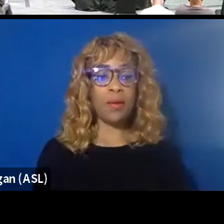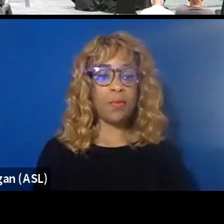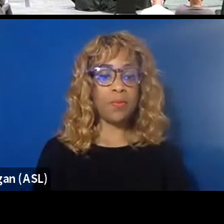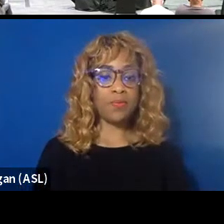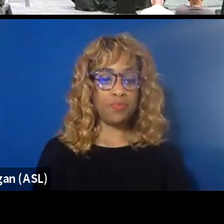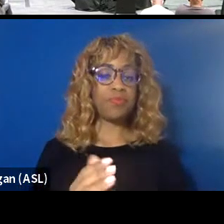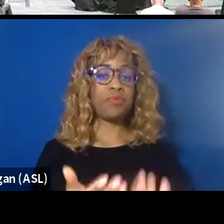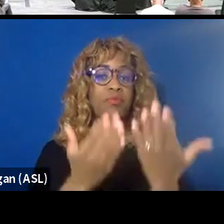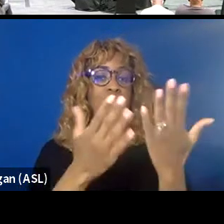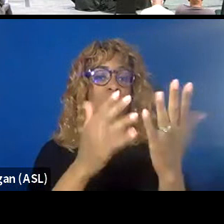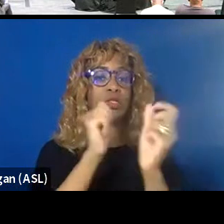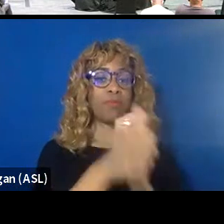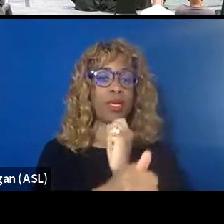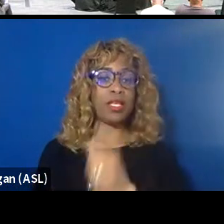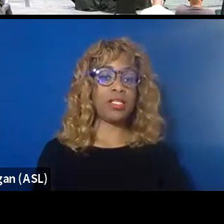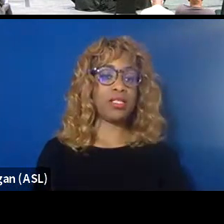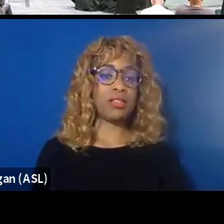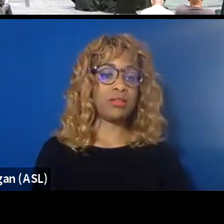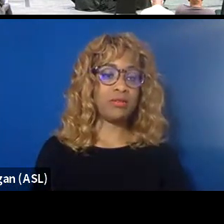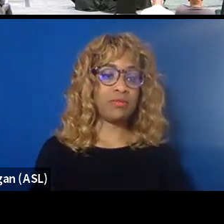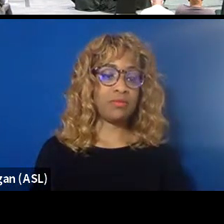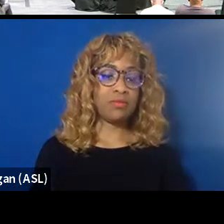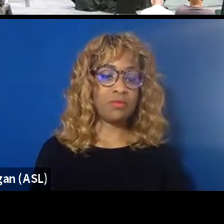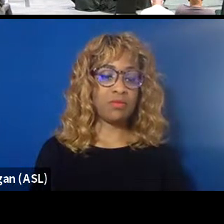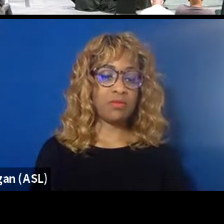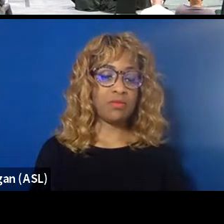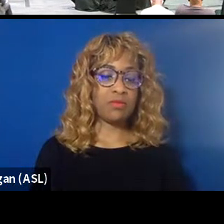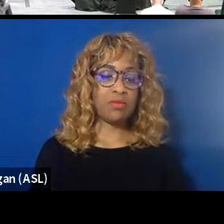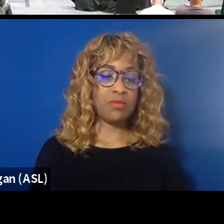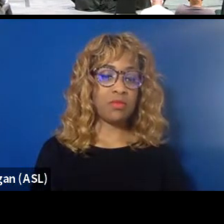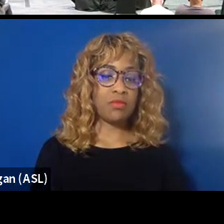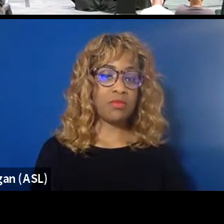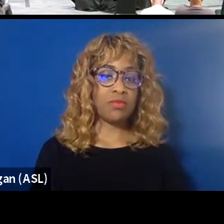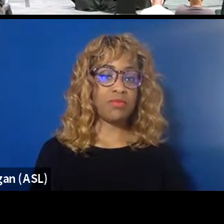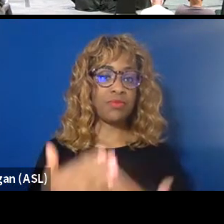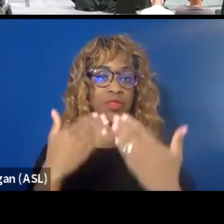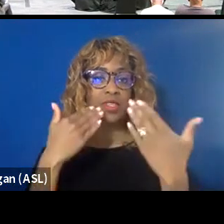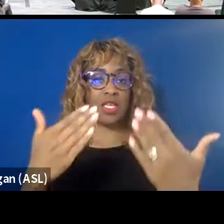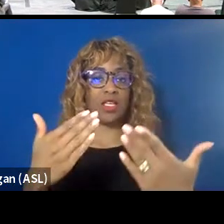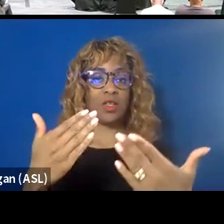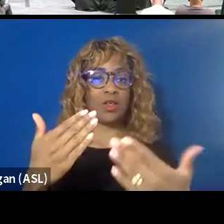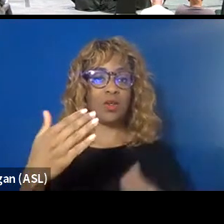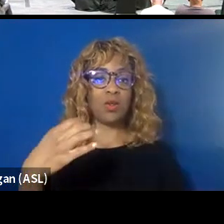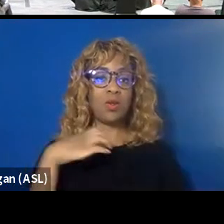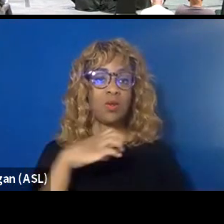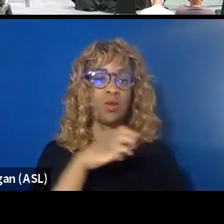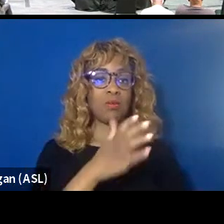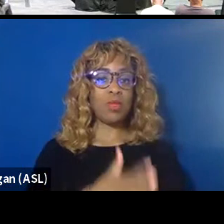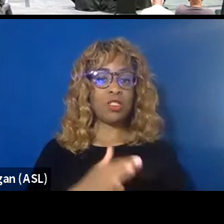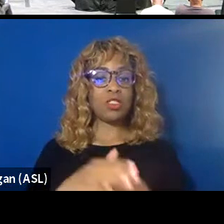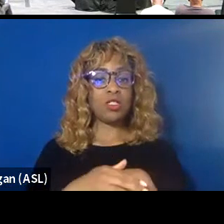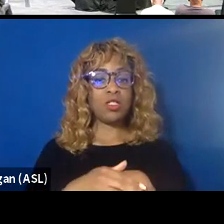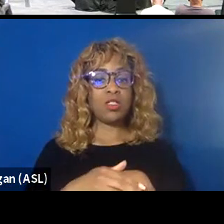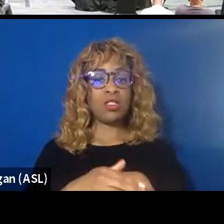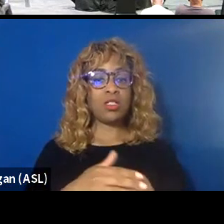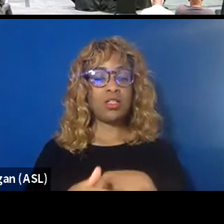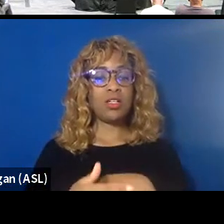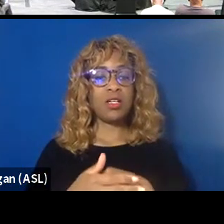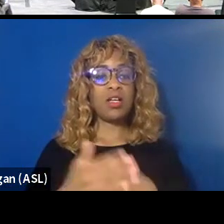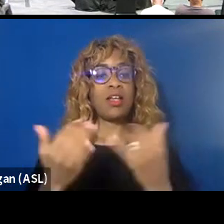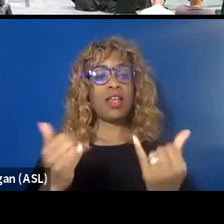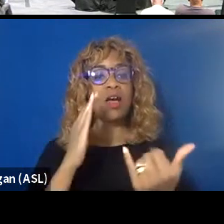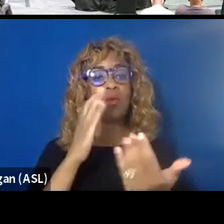The ayes prevail and the motion is adopted. Thank you, commissioners. And we'll now review and approve the meeting